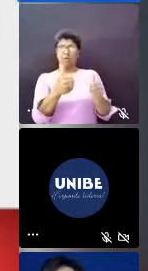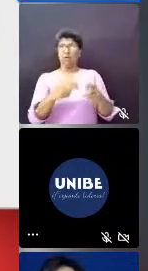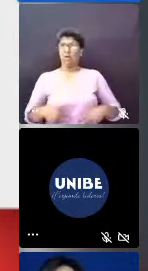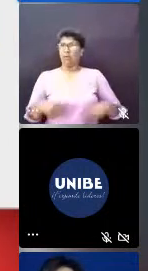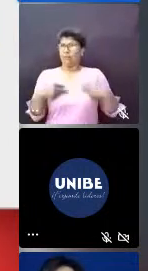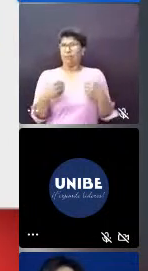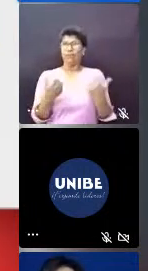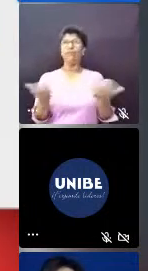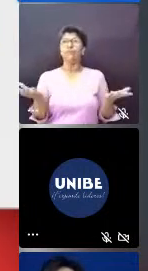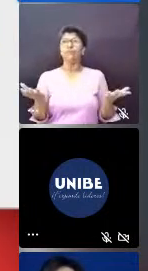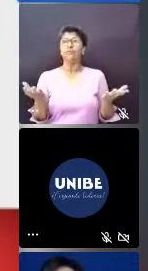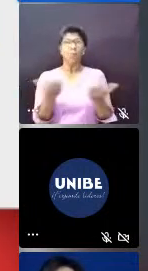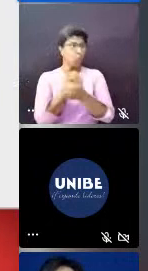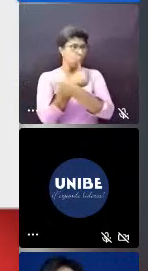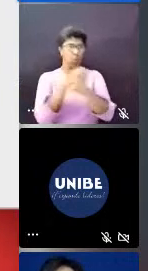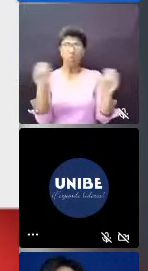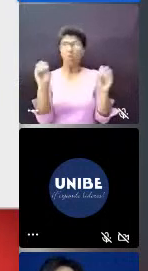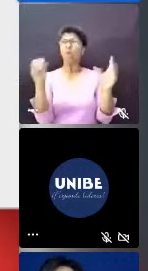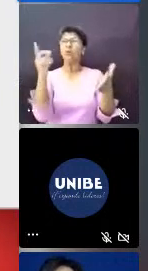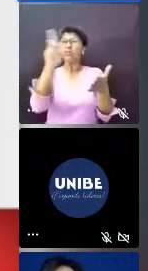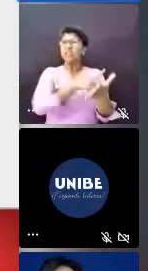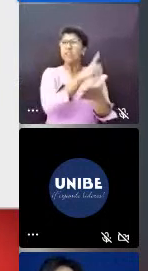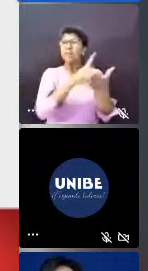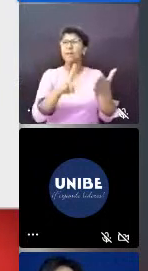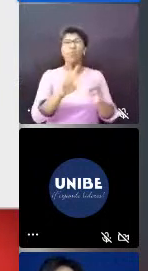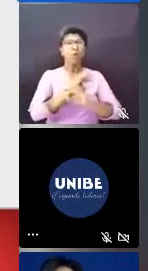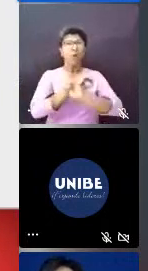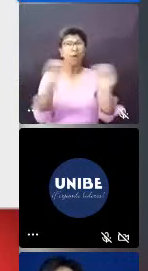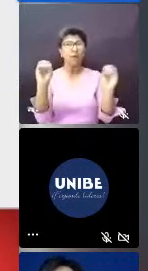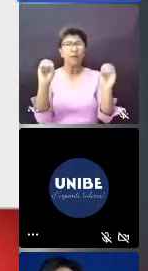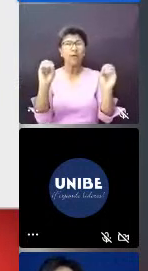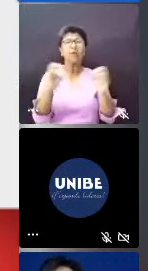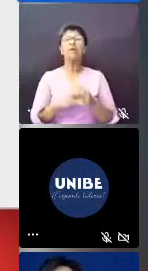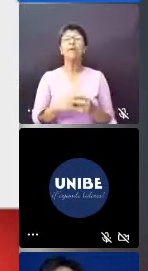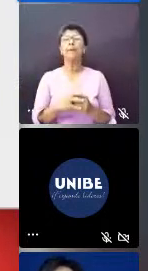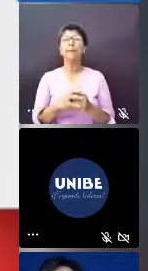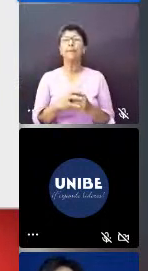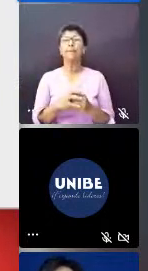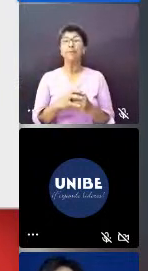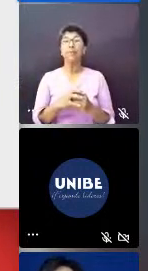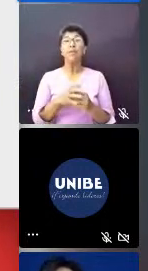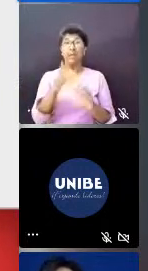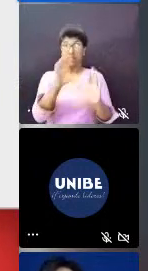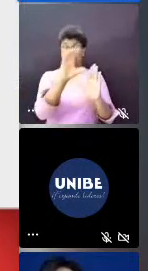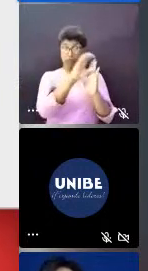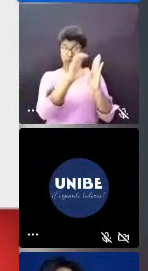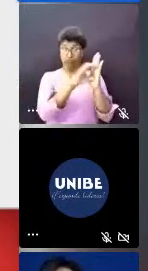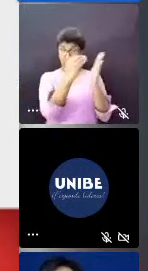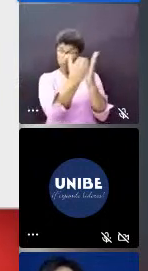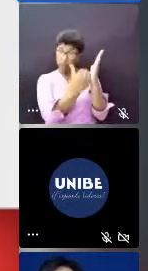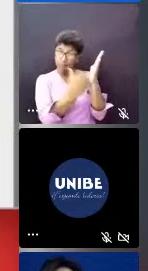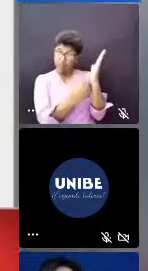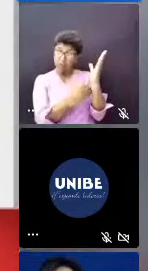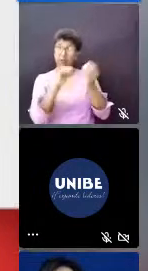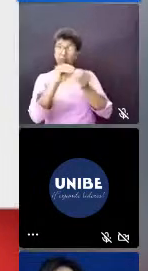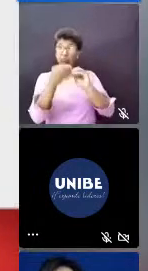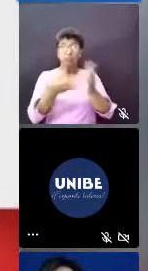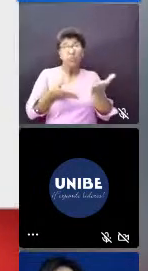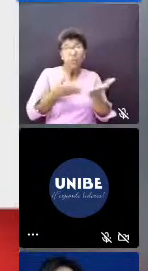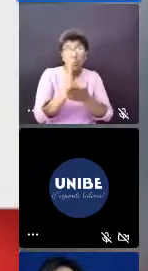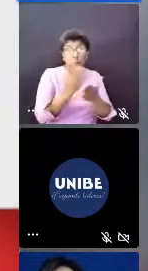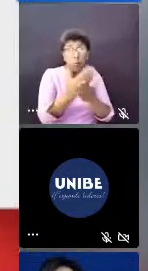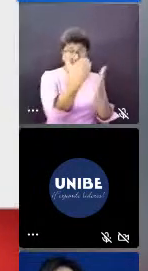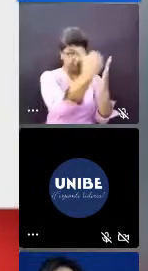life without any form of discrimination. And the charter enumerates the rights. It looks quite